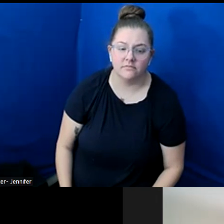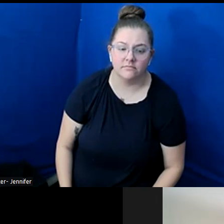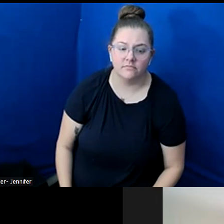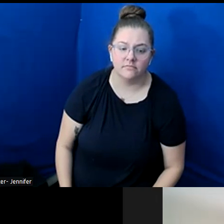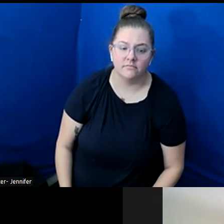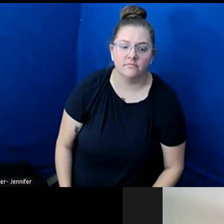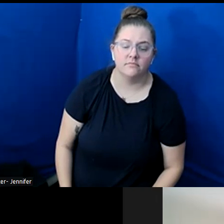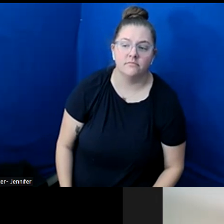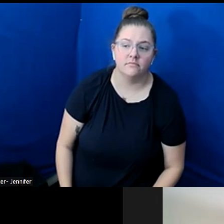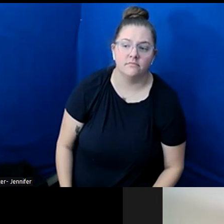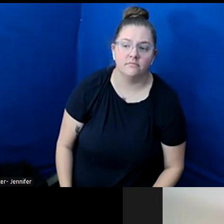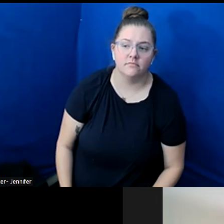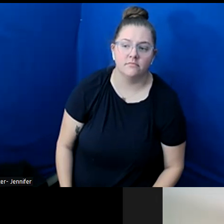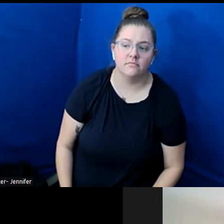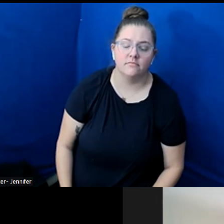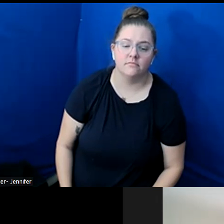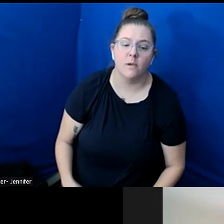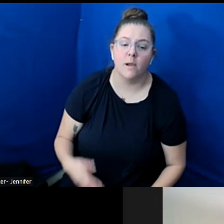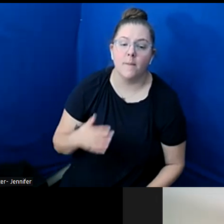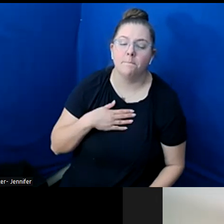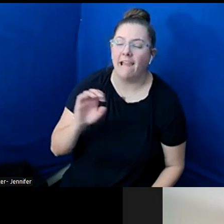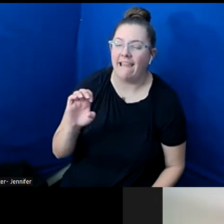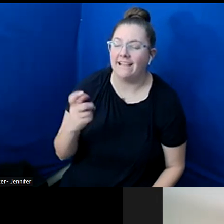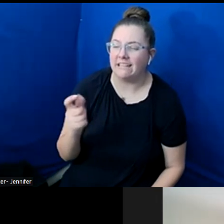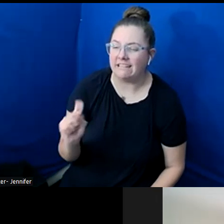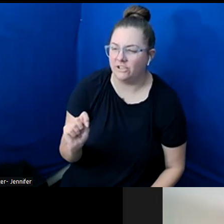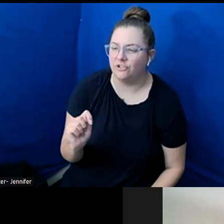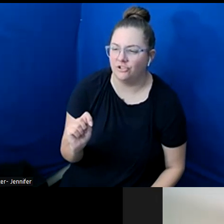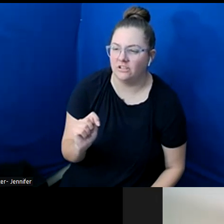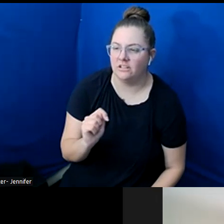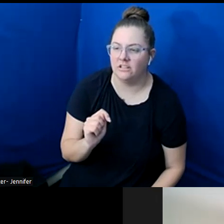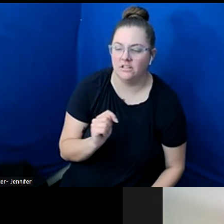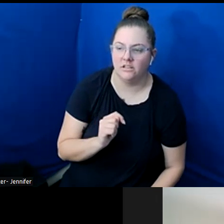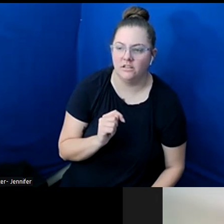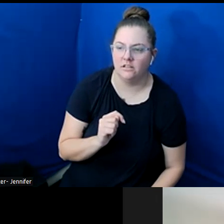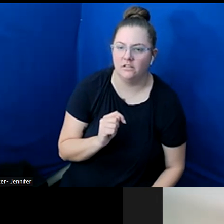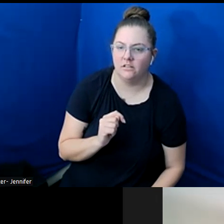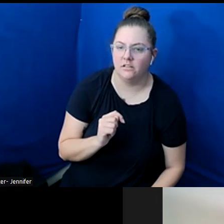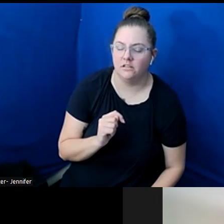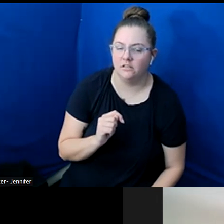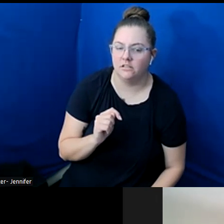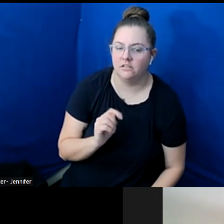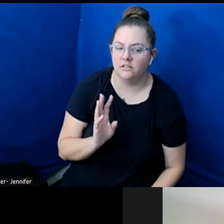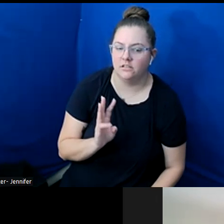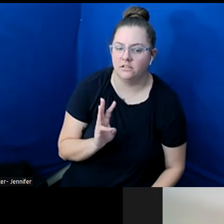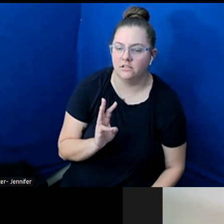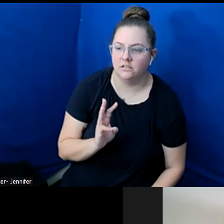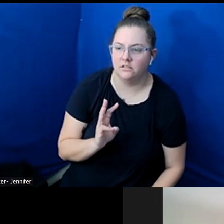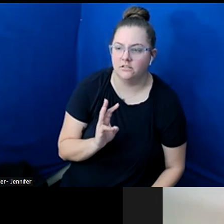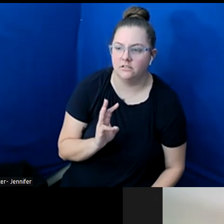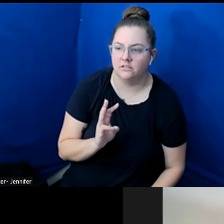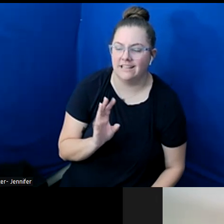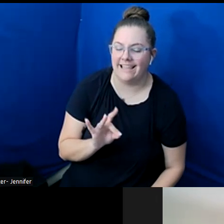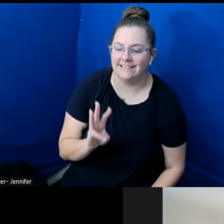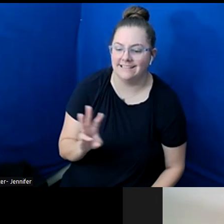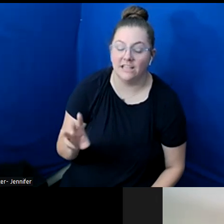they can, my extension is, let's see, 66. So if anybody has any questions,